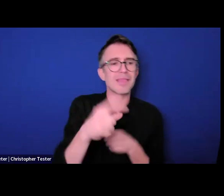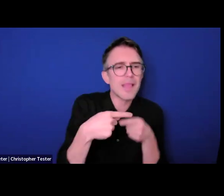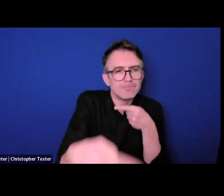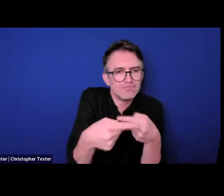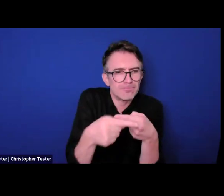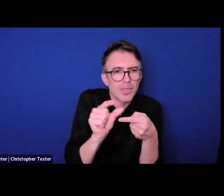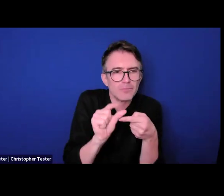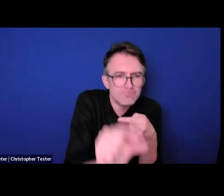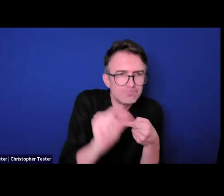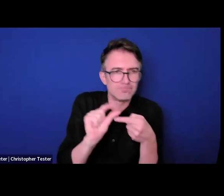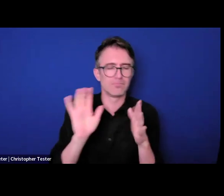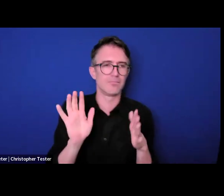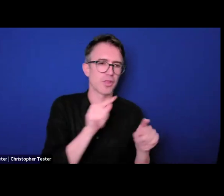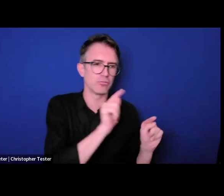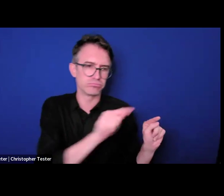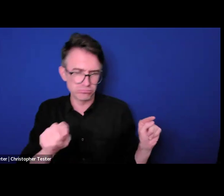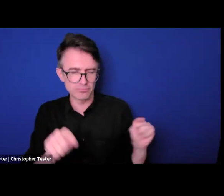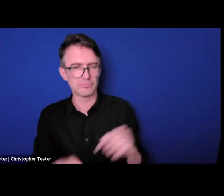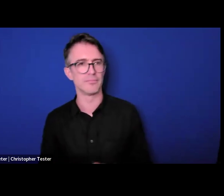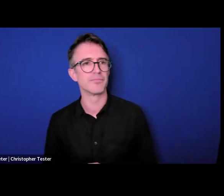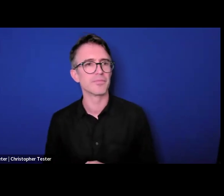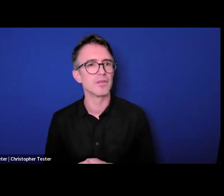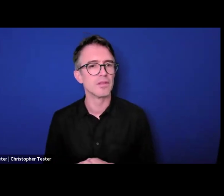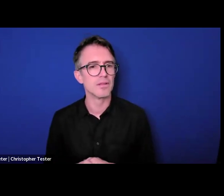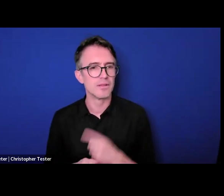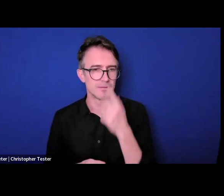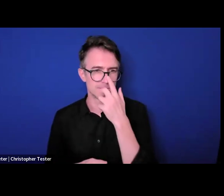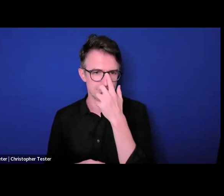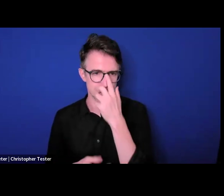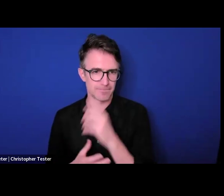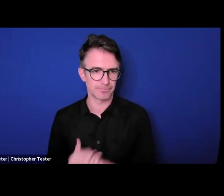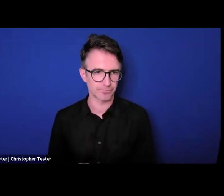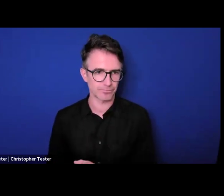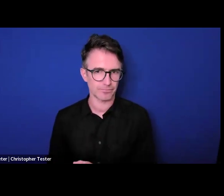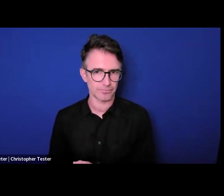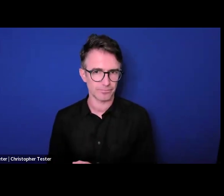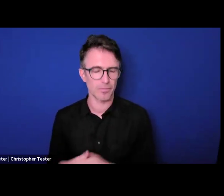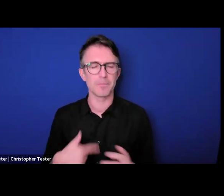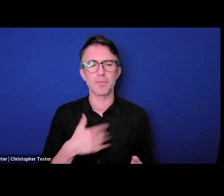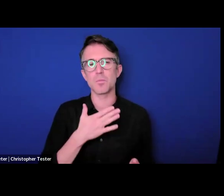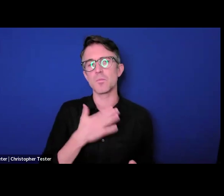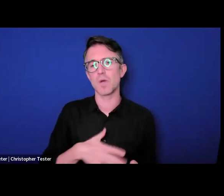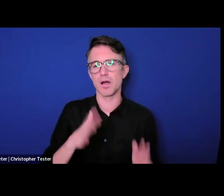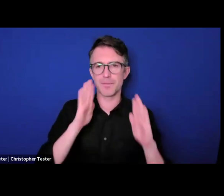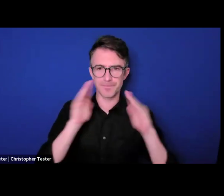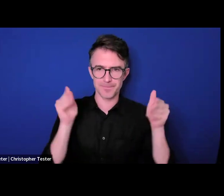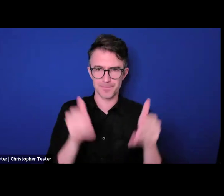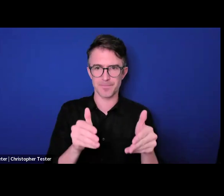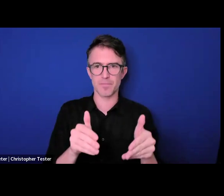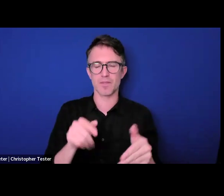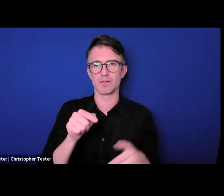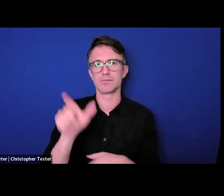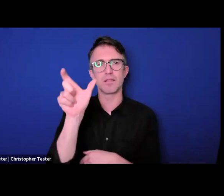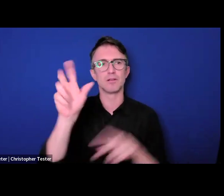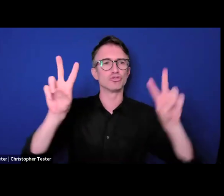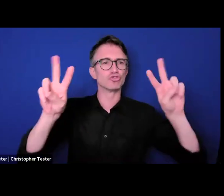aspect of social protection and the inclusive care, which in fact